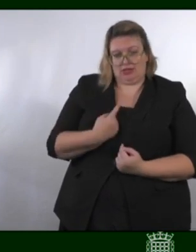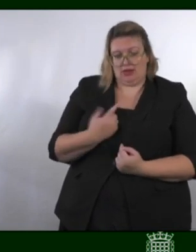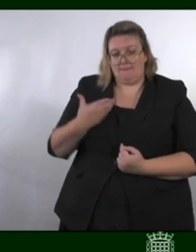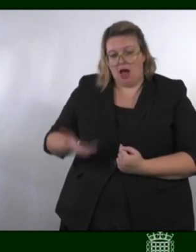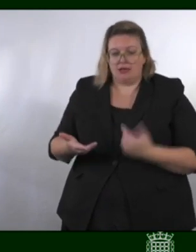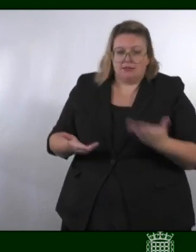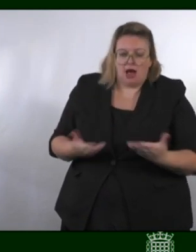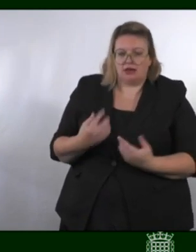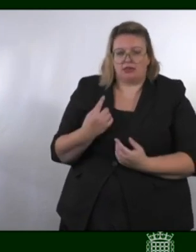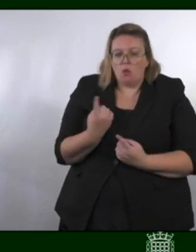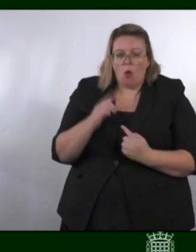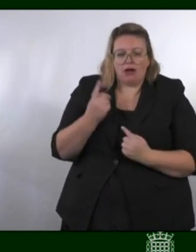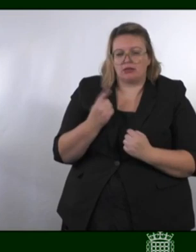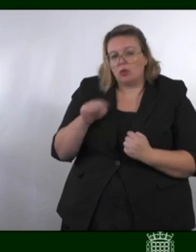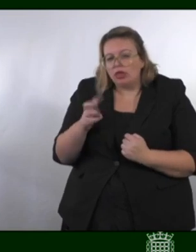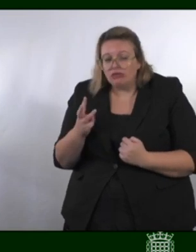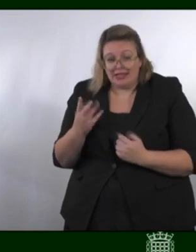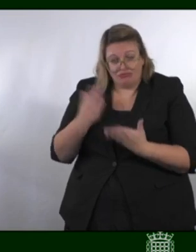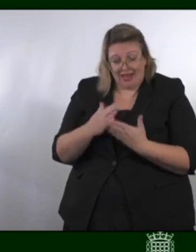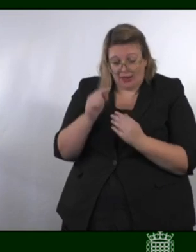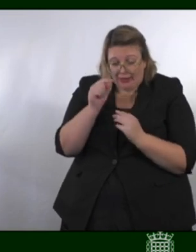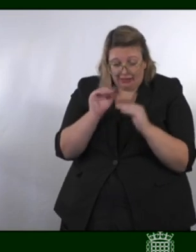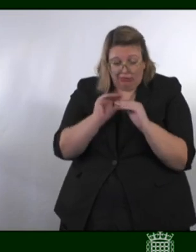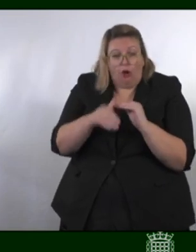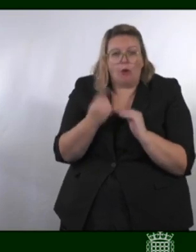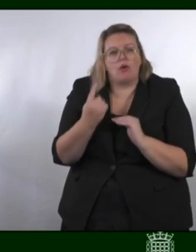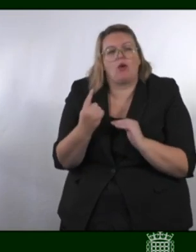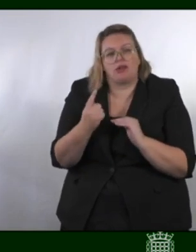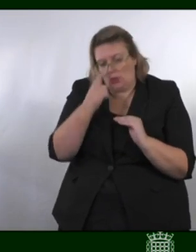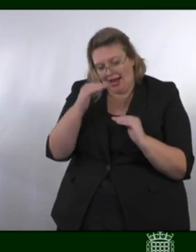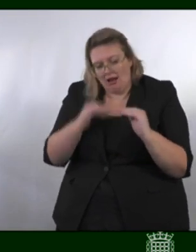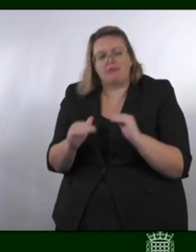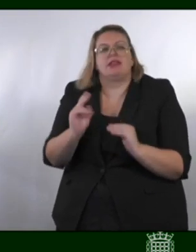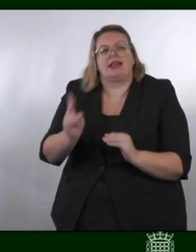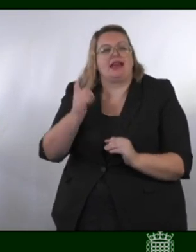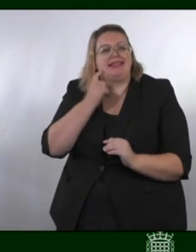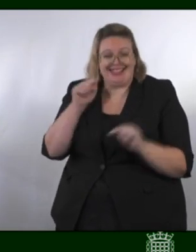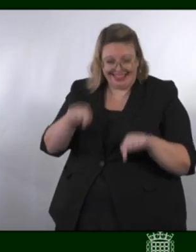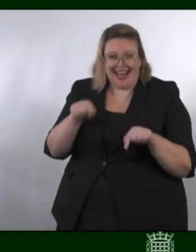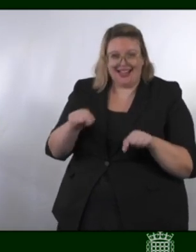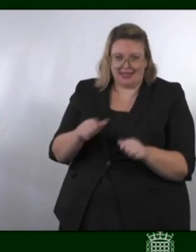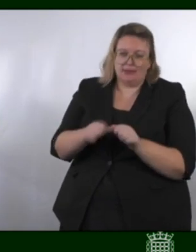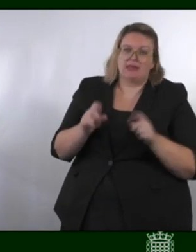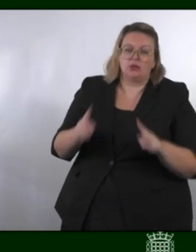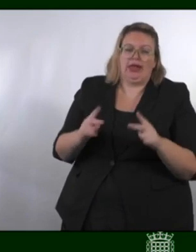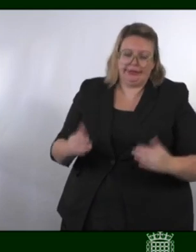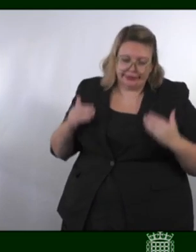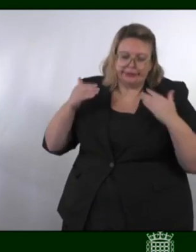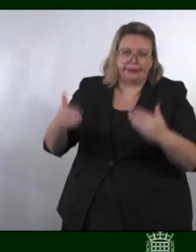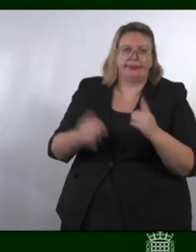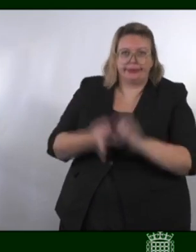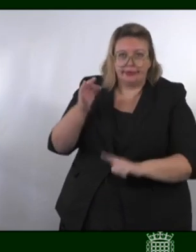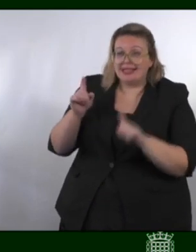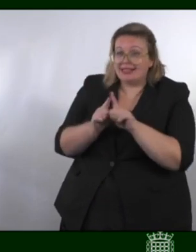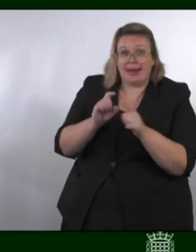that R back down below 1. That's what we're aiming for, and that is the way to get businesses across the country, in the Right Honourable Lady's constituency in